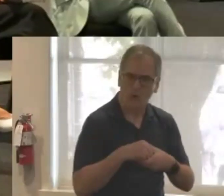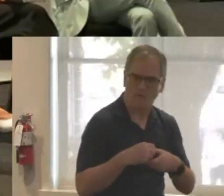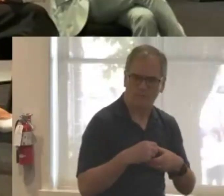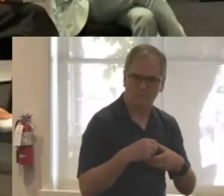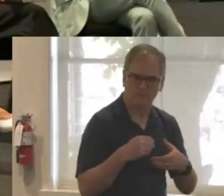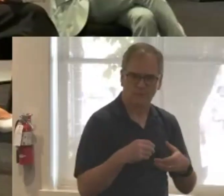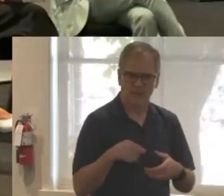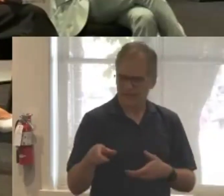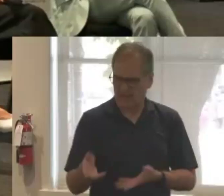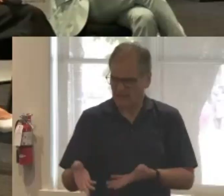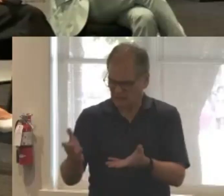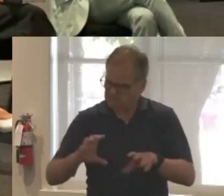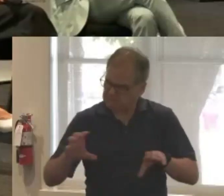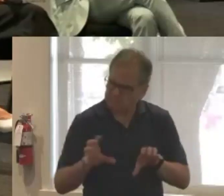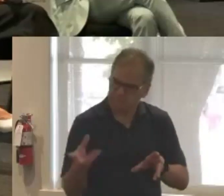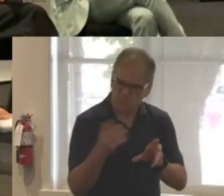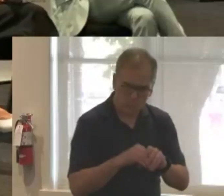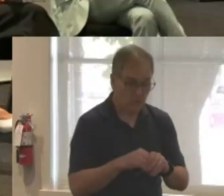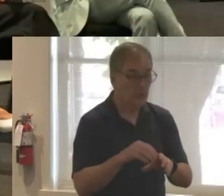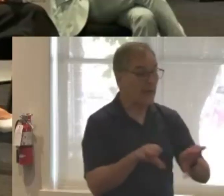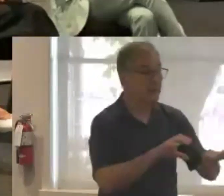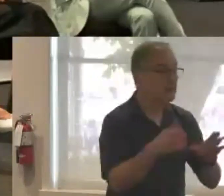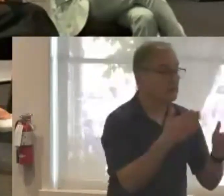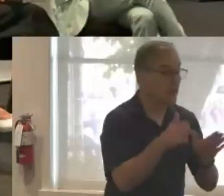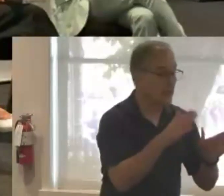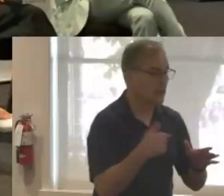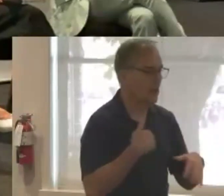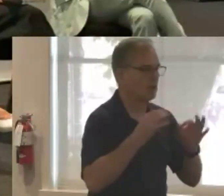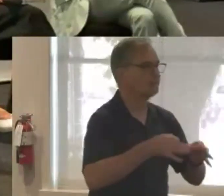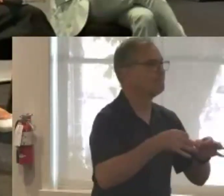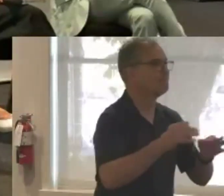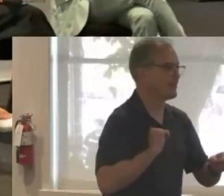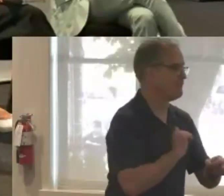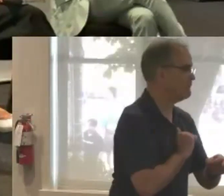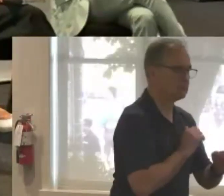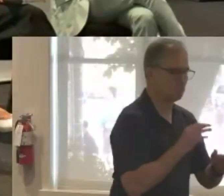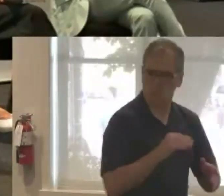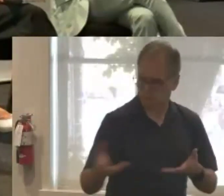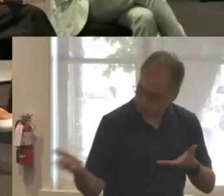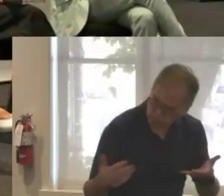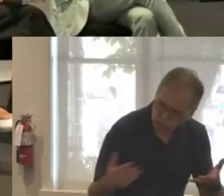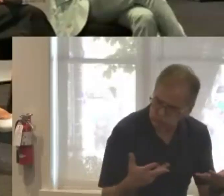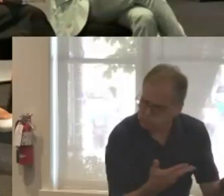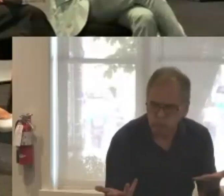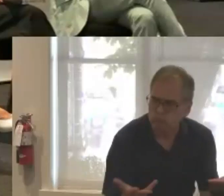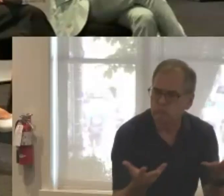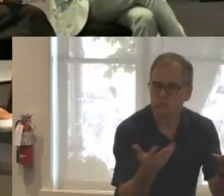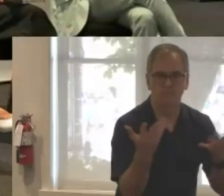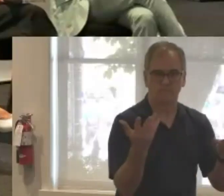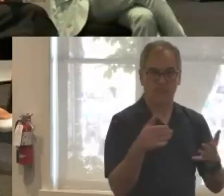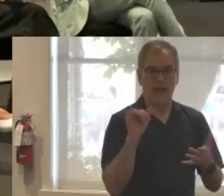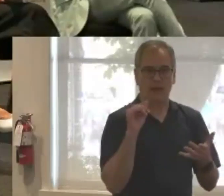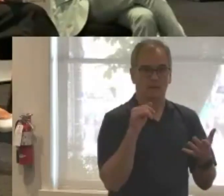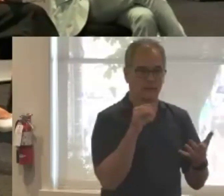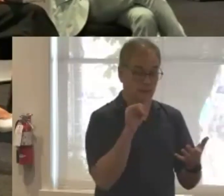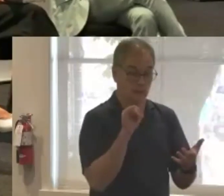an active role in shaping the activities that they engage in. All of these things help build a safe, supportive, inclusive environment while also helping